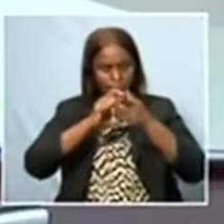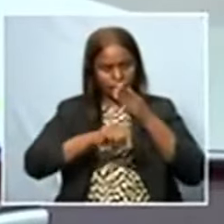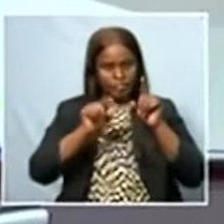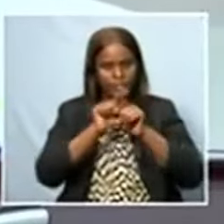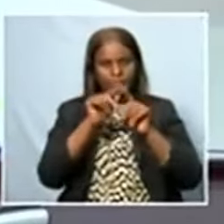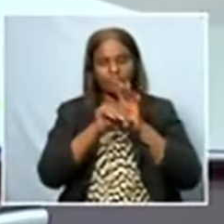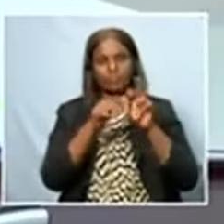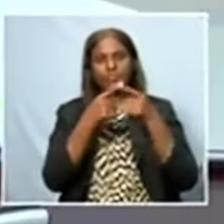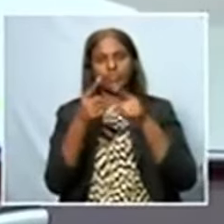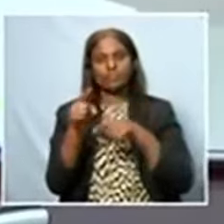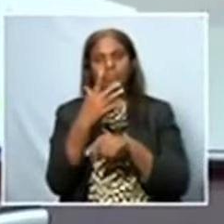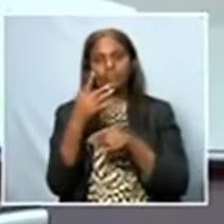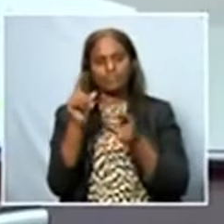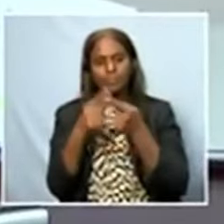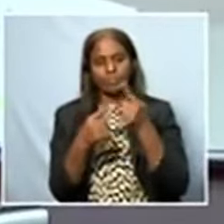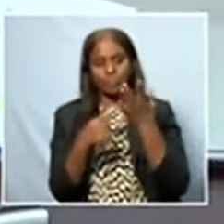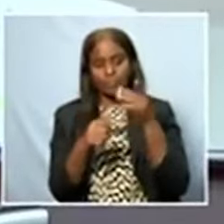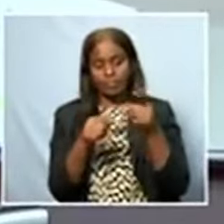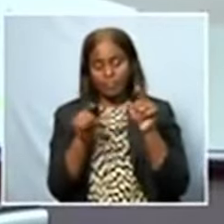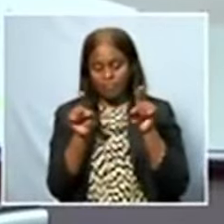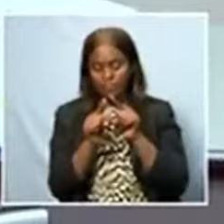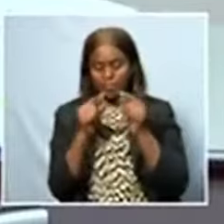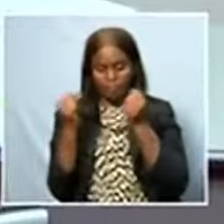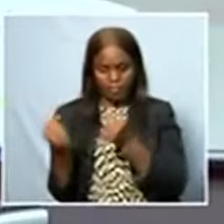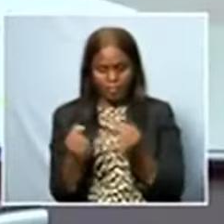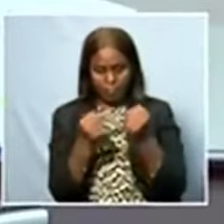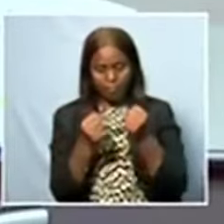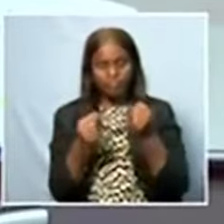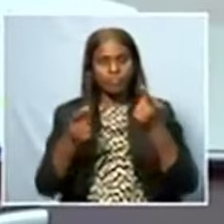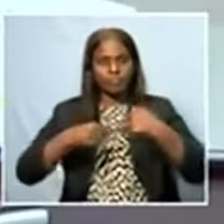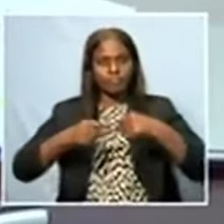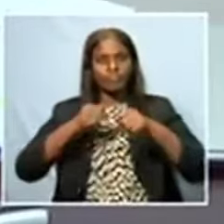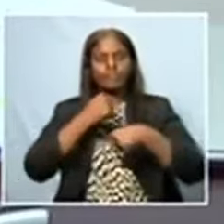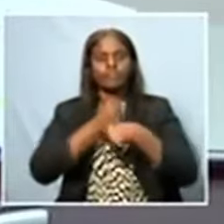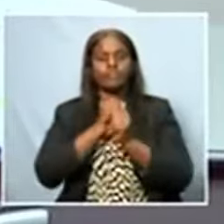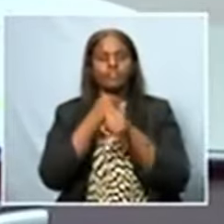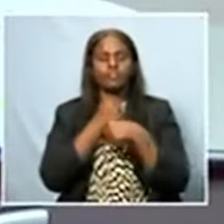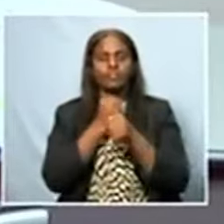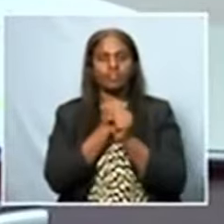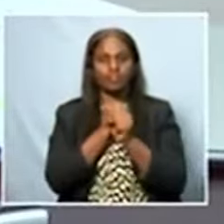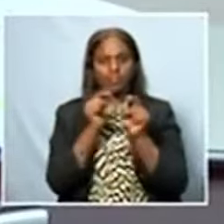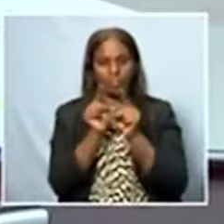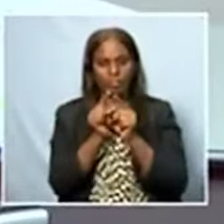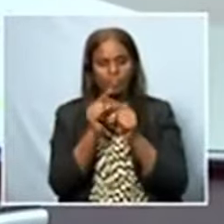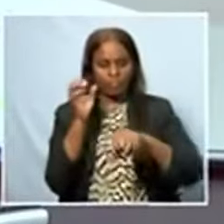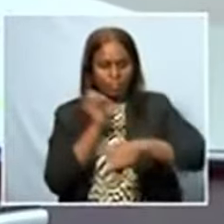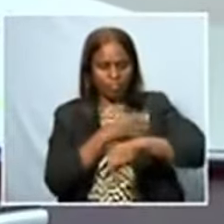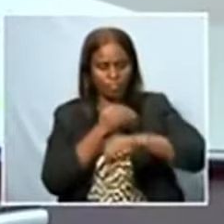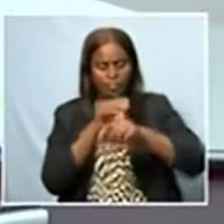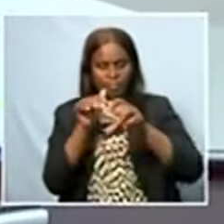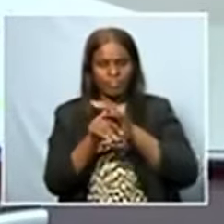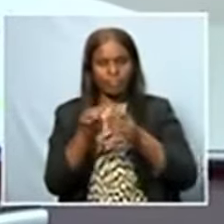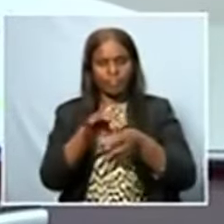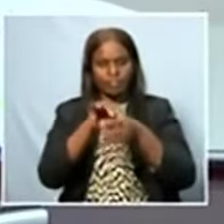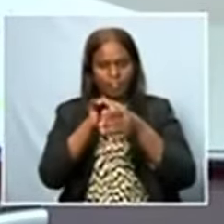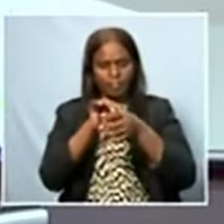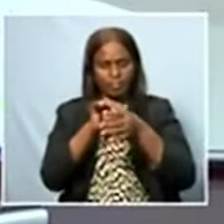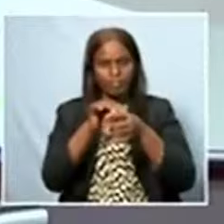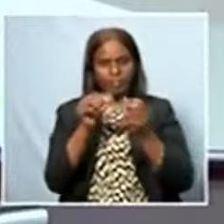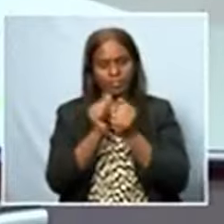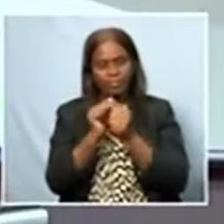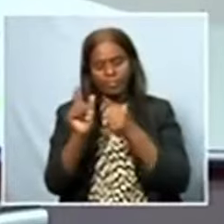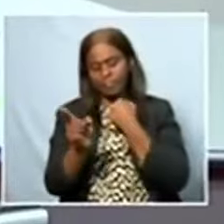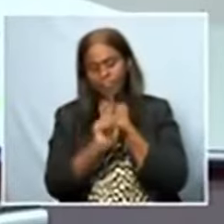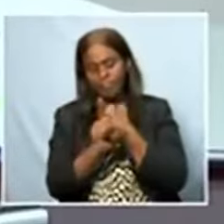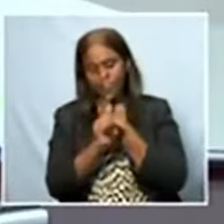on various products, and this is meant to stimulate heightened domestic manufacturing and investment in the meat, dairy, and steel